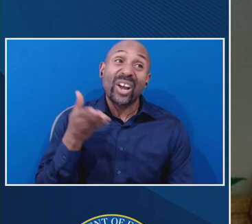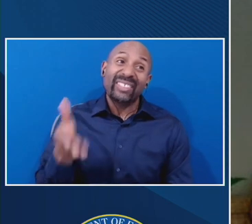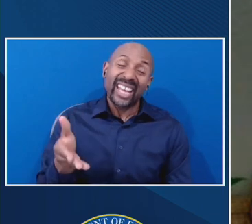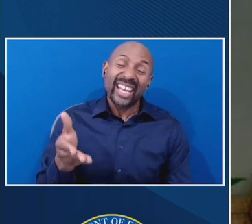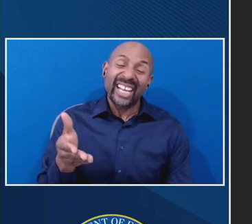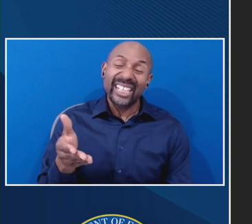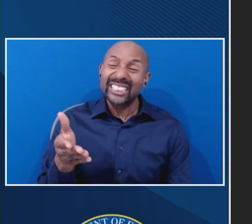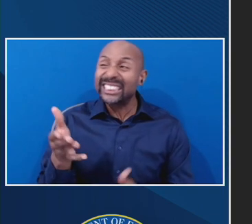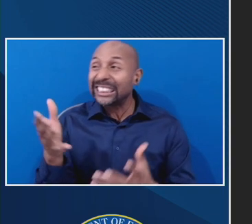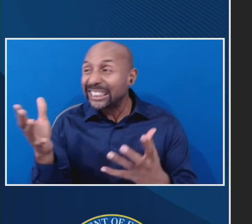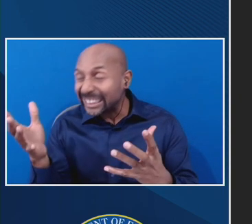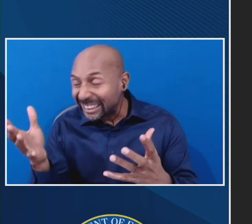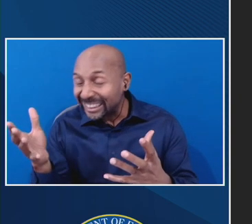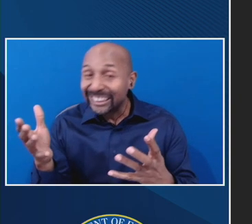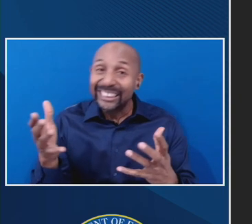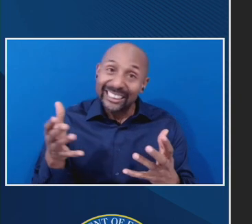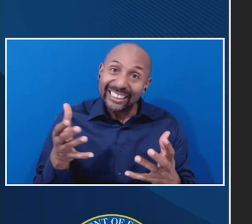Thank you.